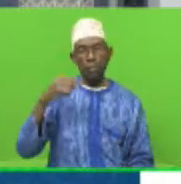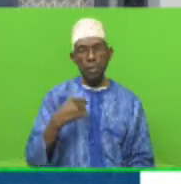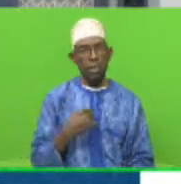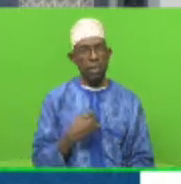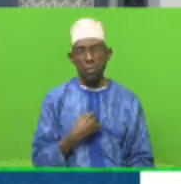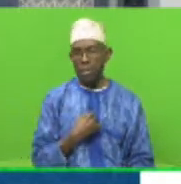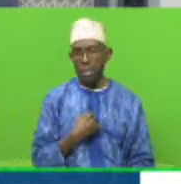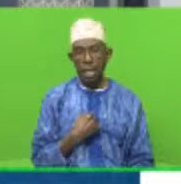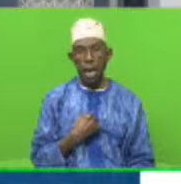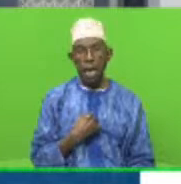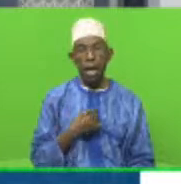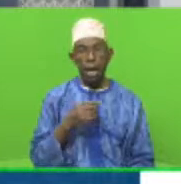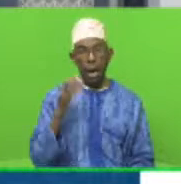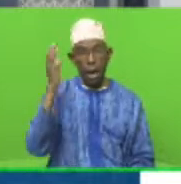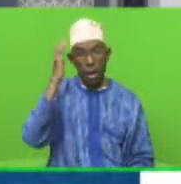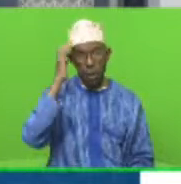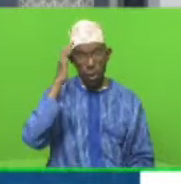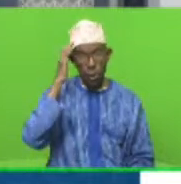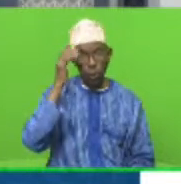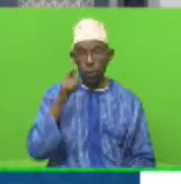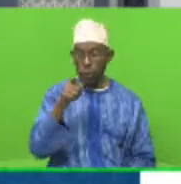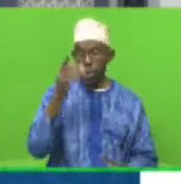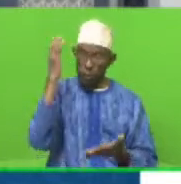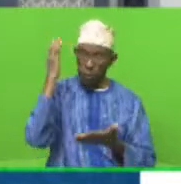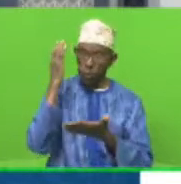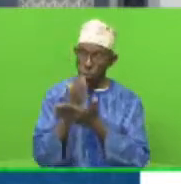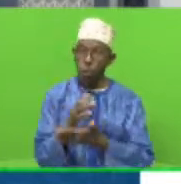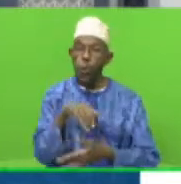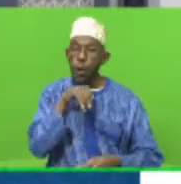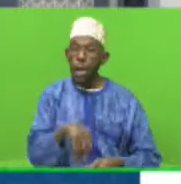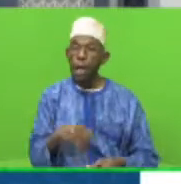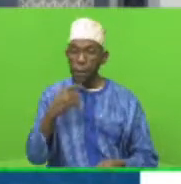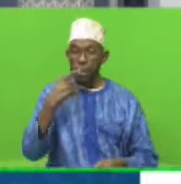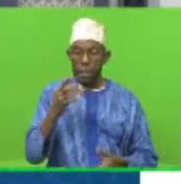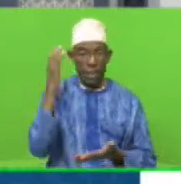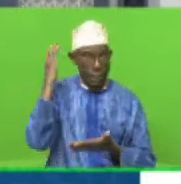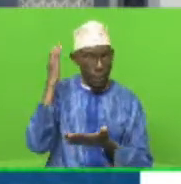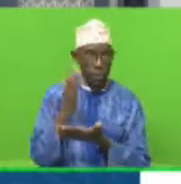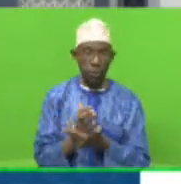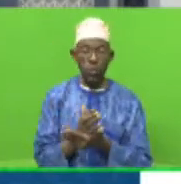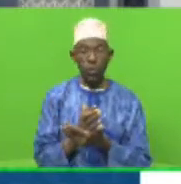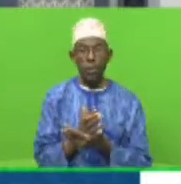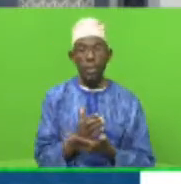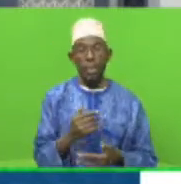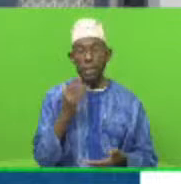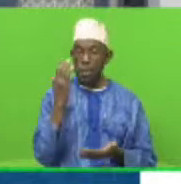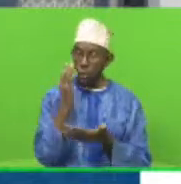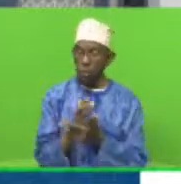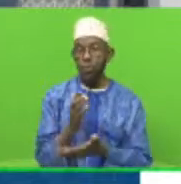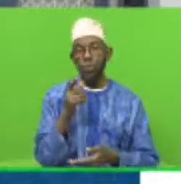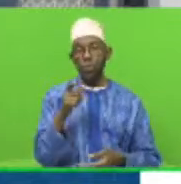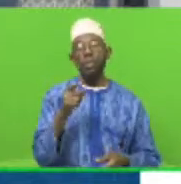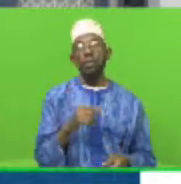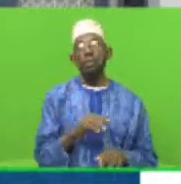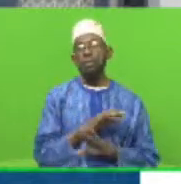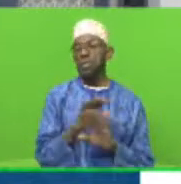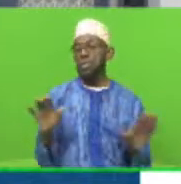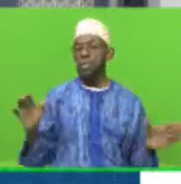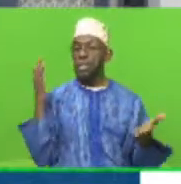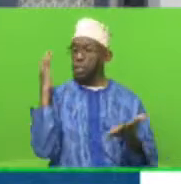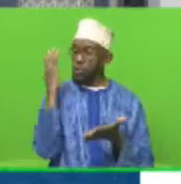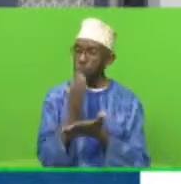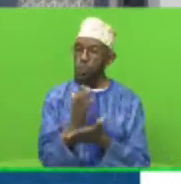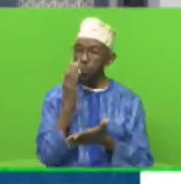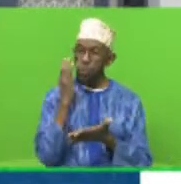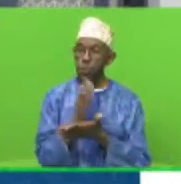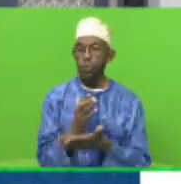la a'lamu ma yaquluhu haqqa. Wallahi, I know whatever he's telling me, it is the truth. Whatever he's saying